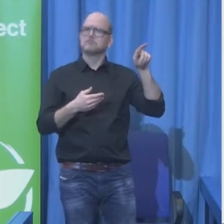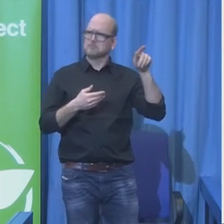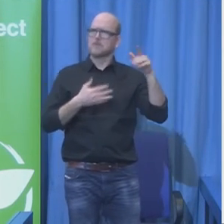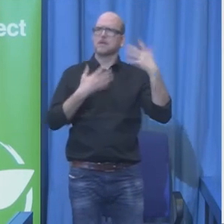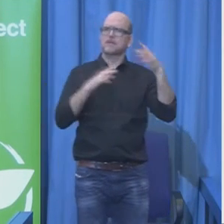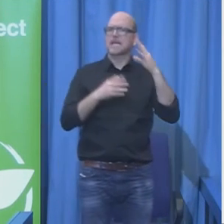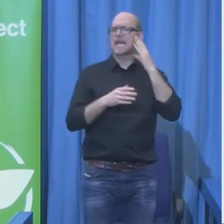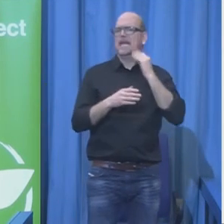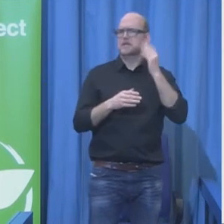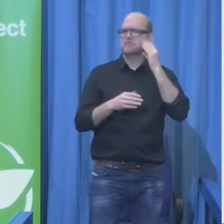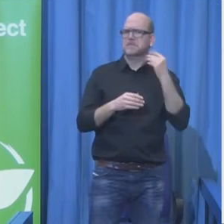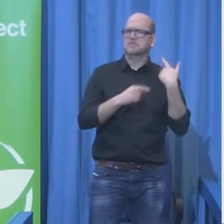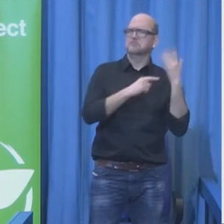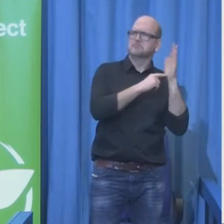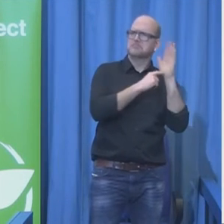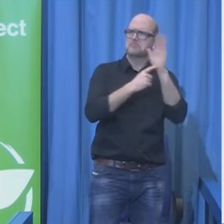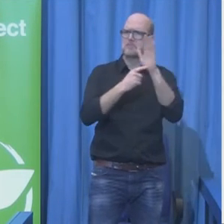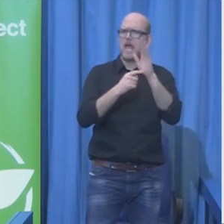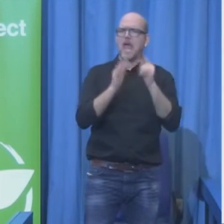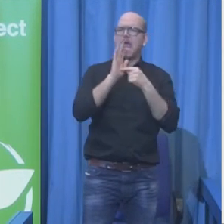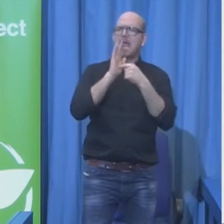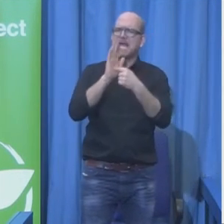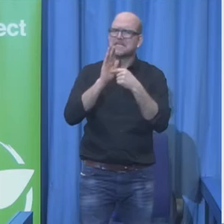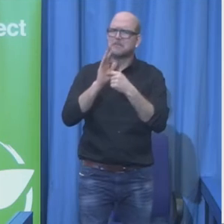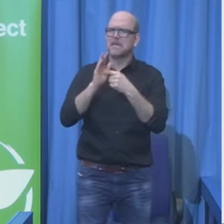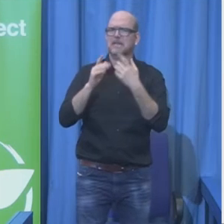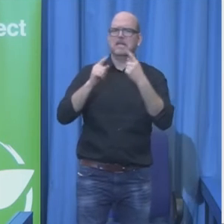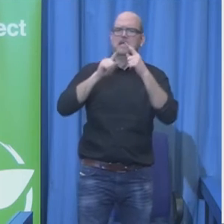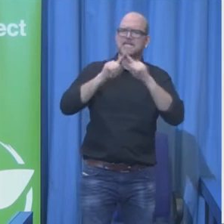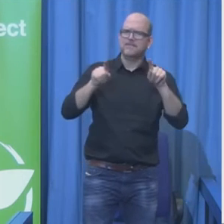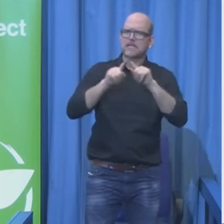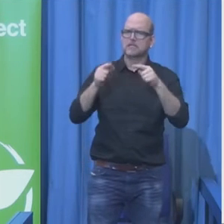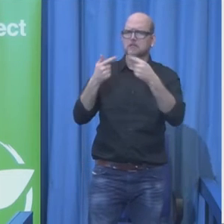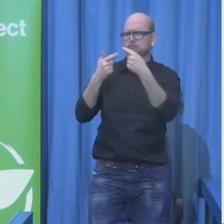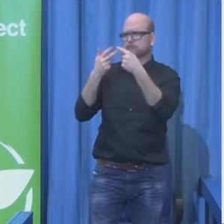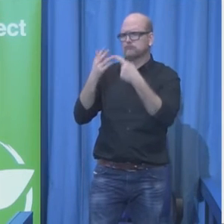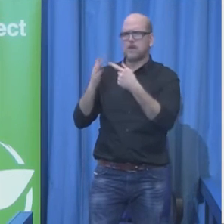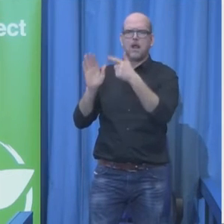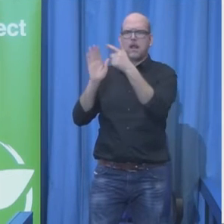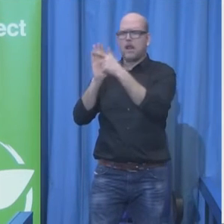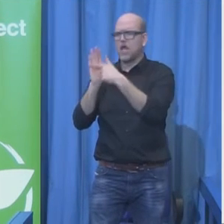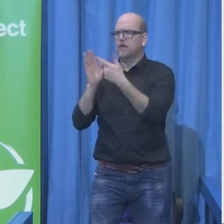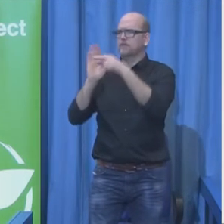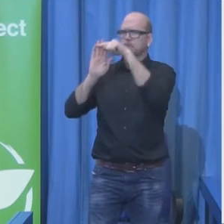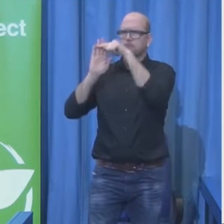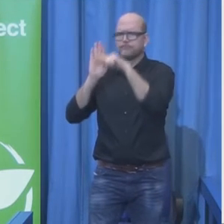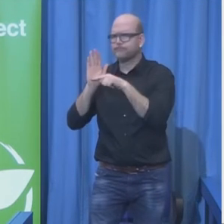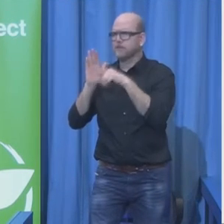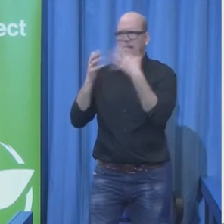non-discrimination legislation and robust enforcement, where in other cases we see